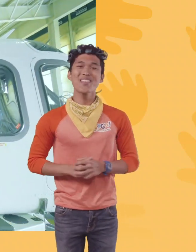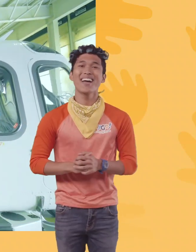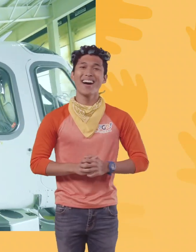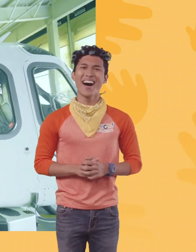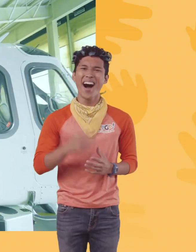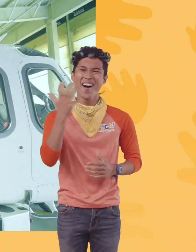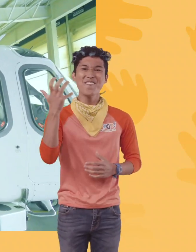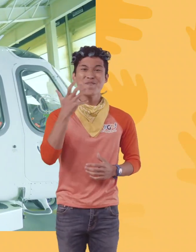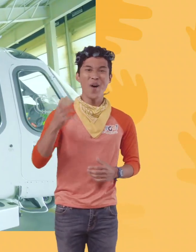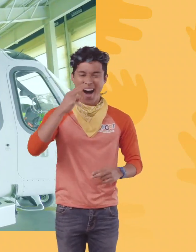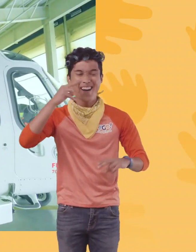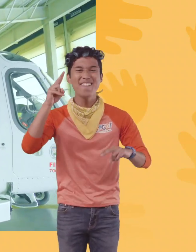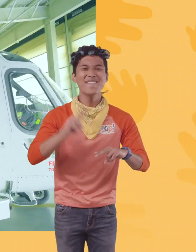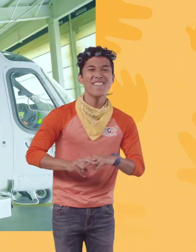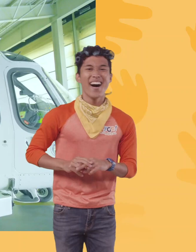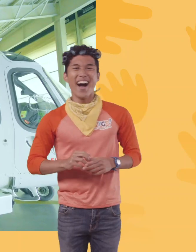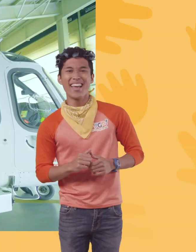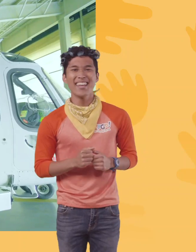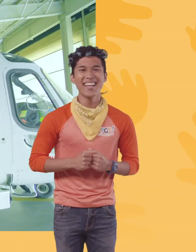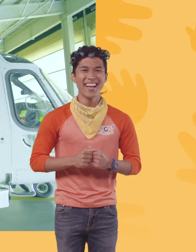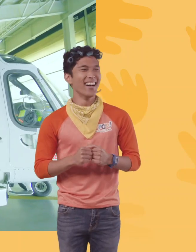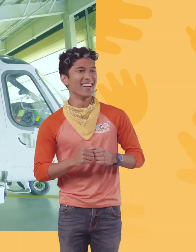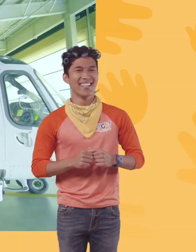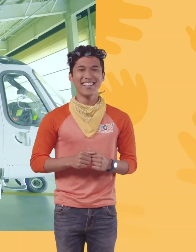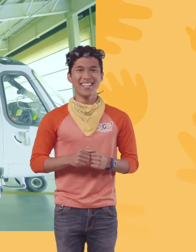Wow, this is so much fun.